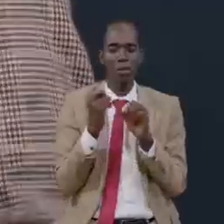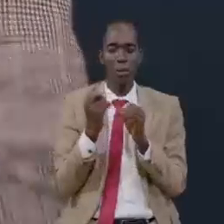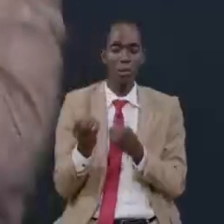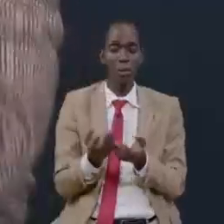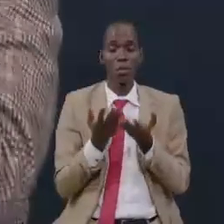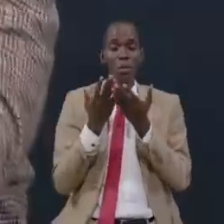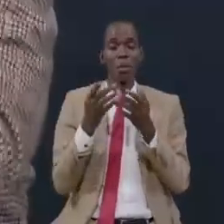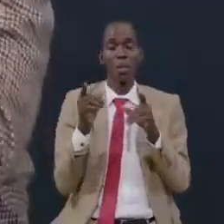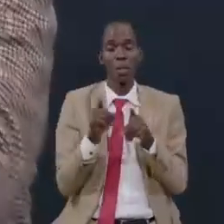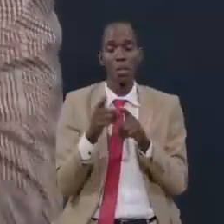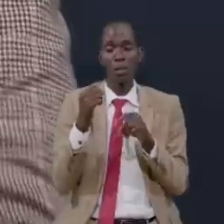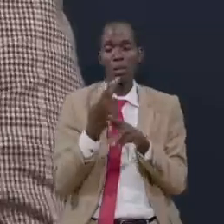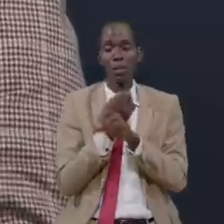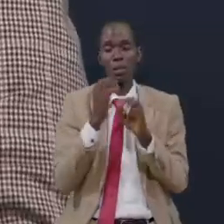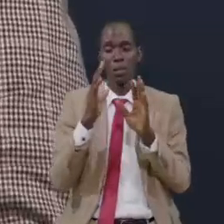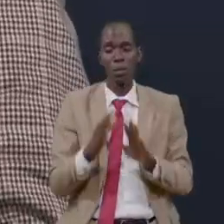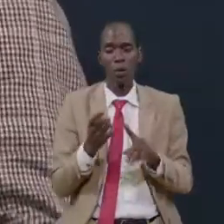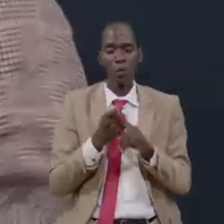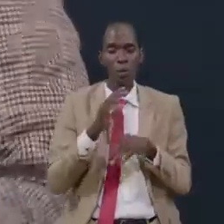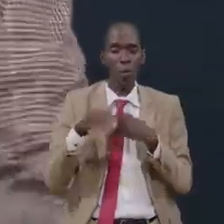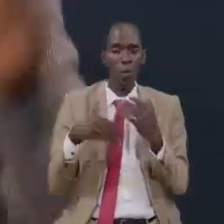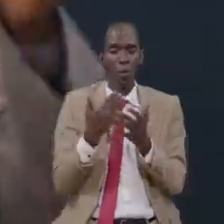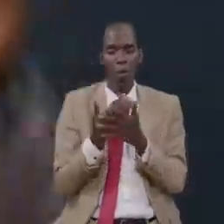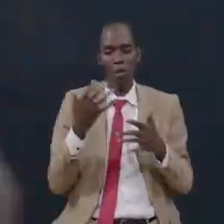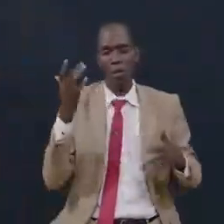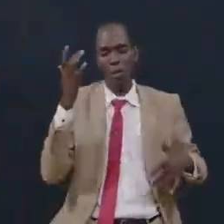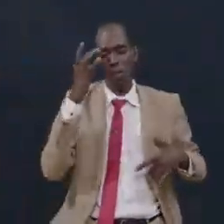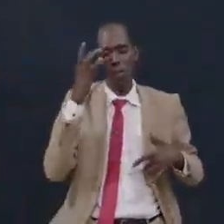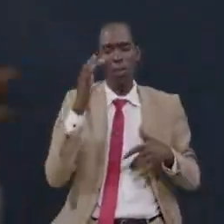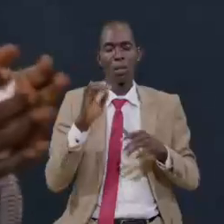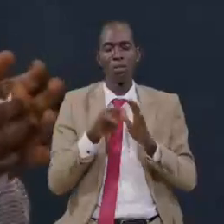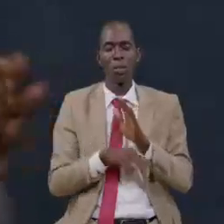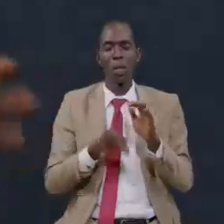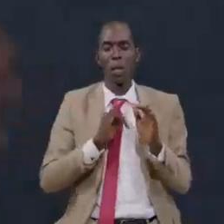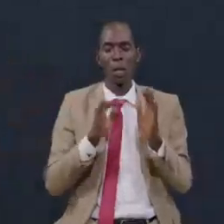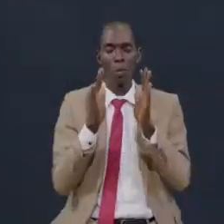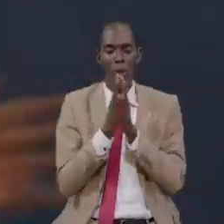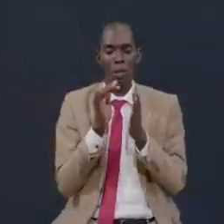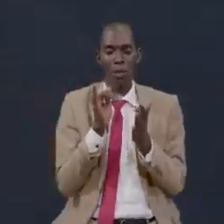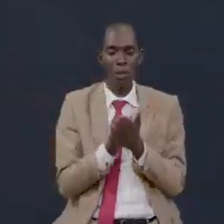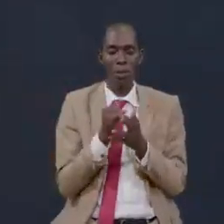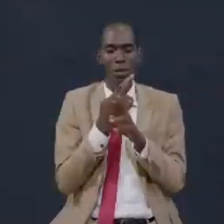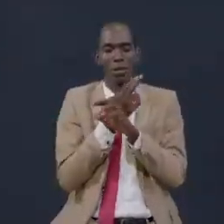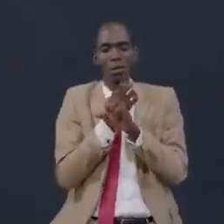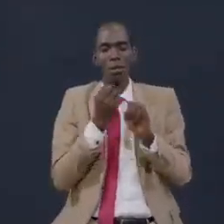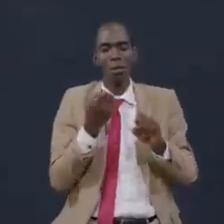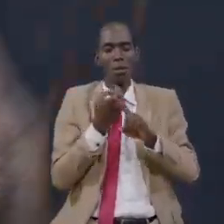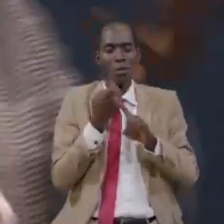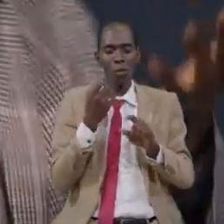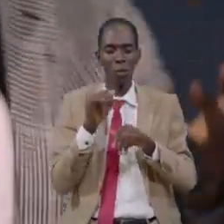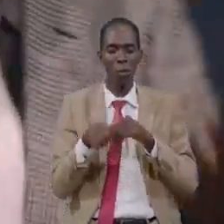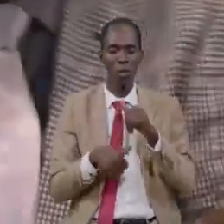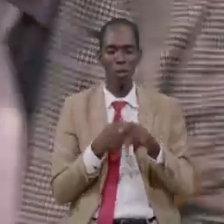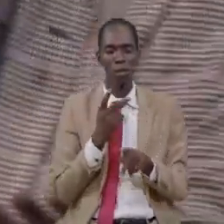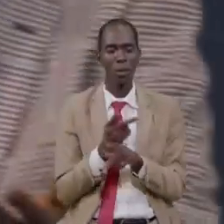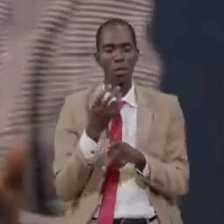all sicknesses. And Lord, I pray that redemption from every form of sickness come